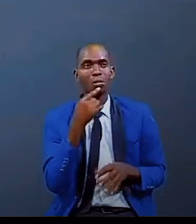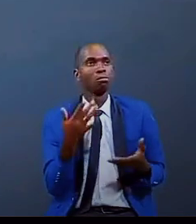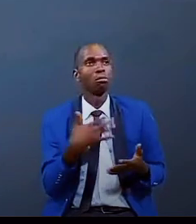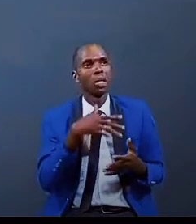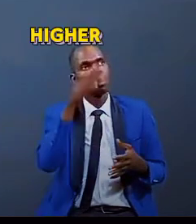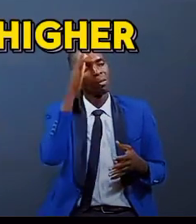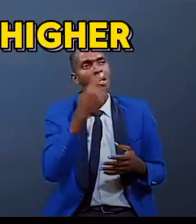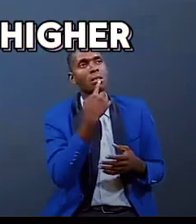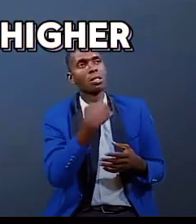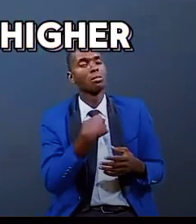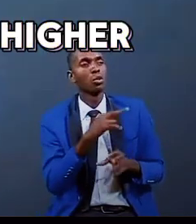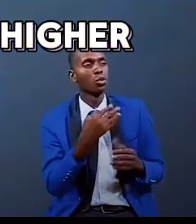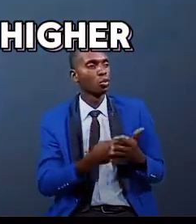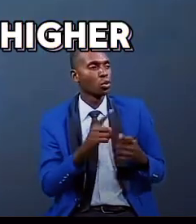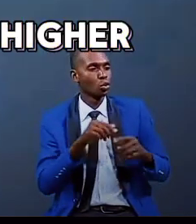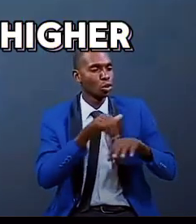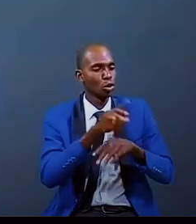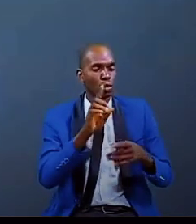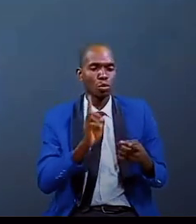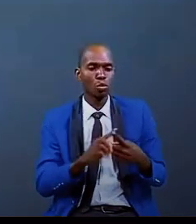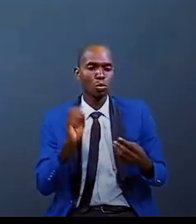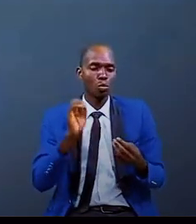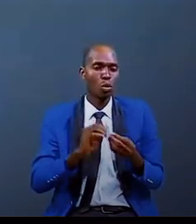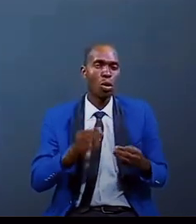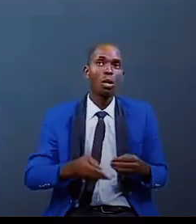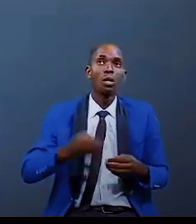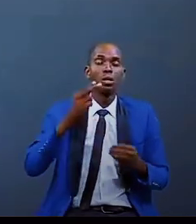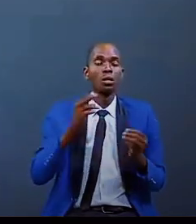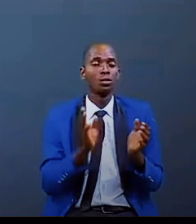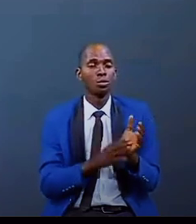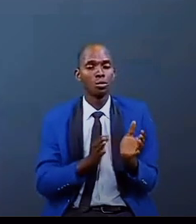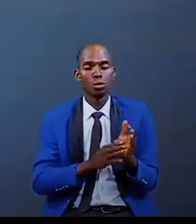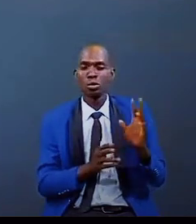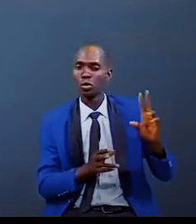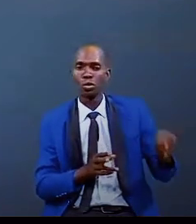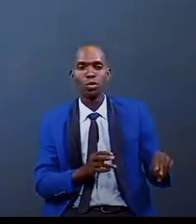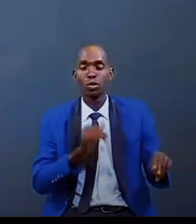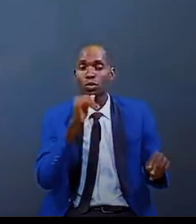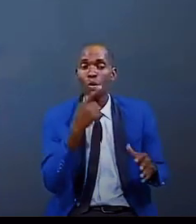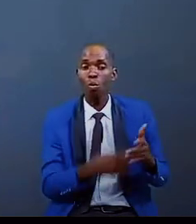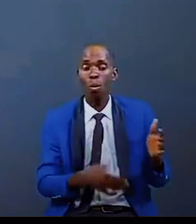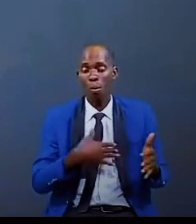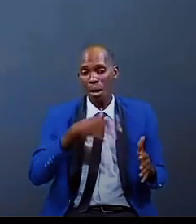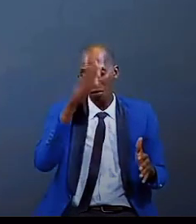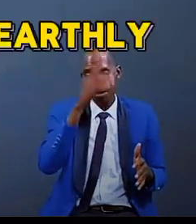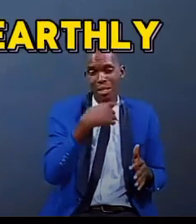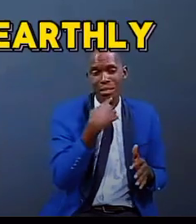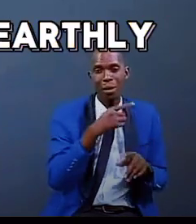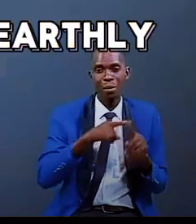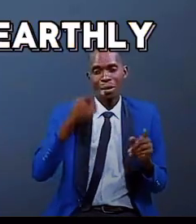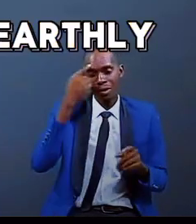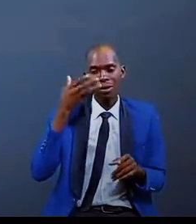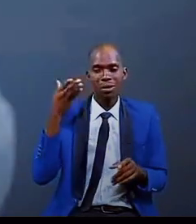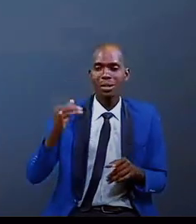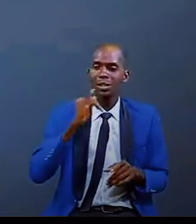you for any higher education. No, not what he has said. That's a daddy higher than the earthly